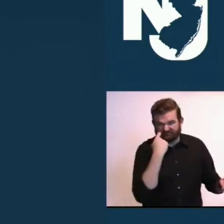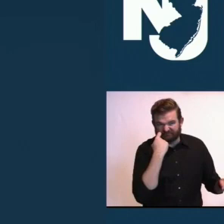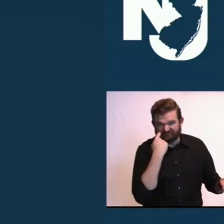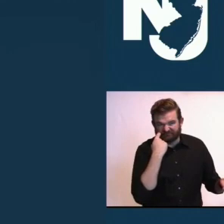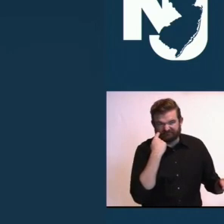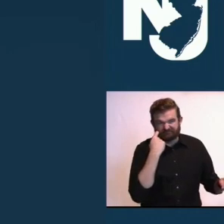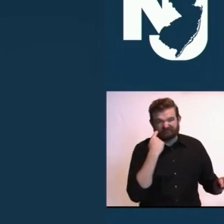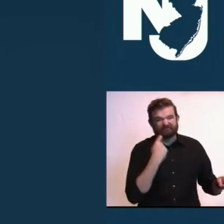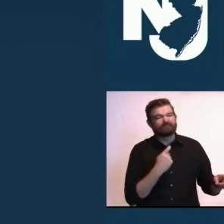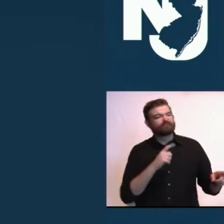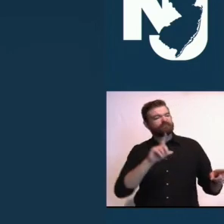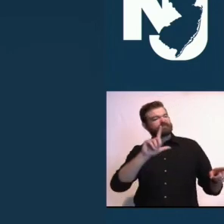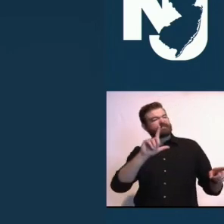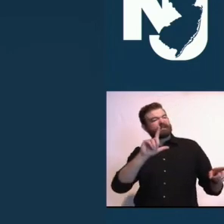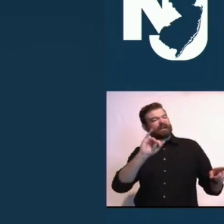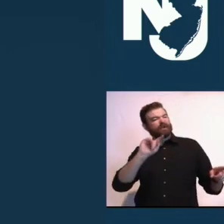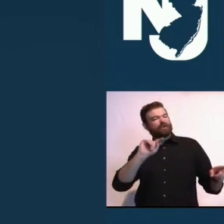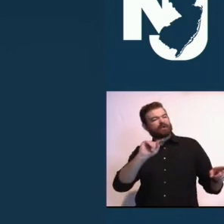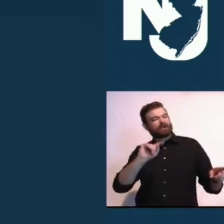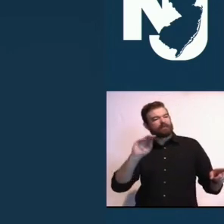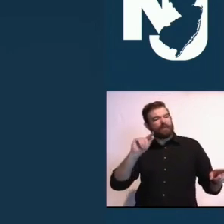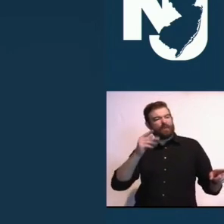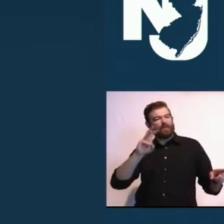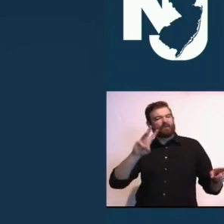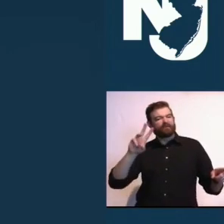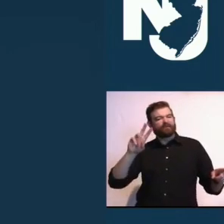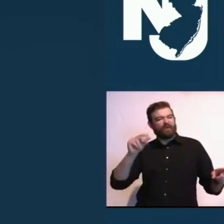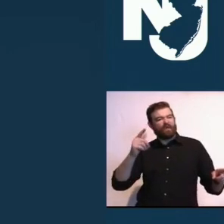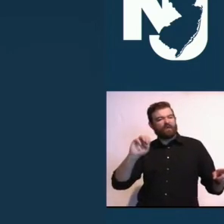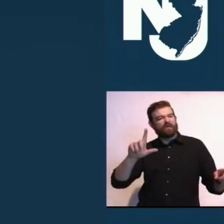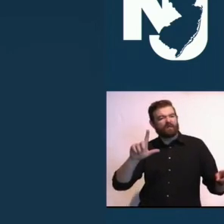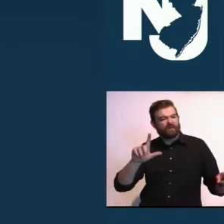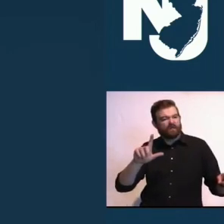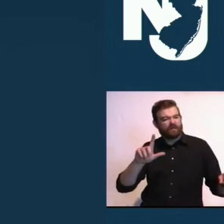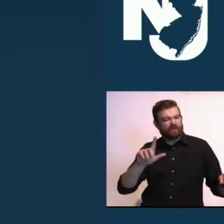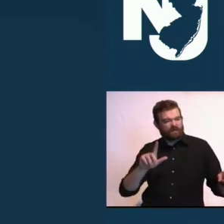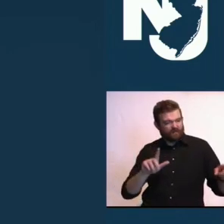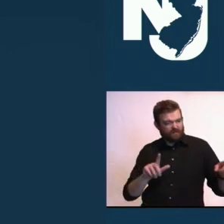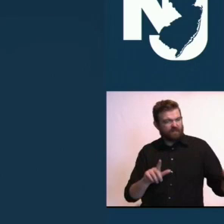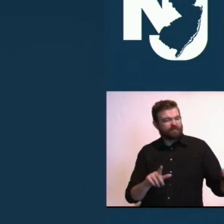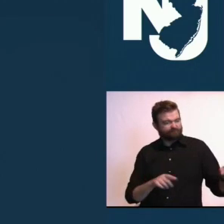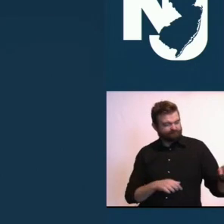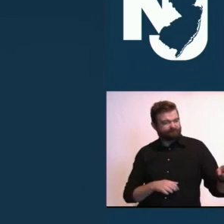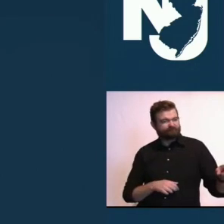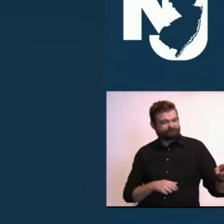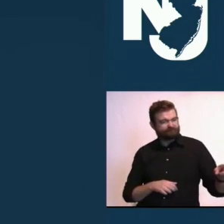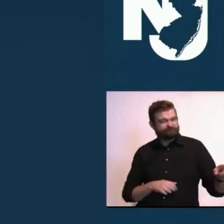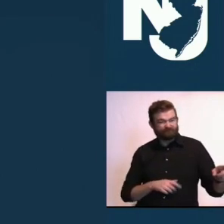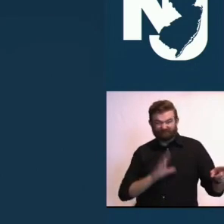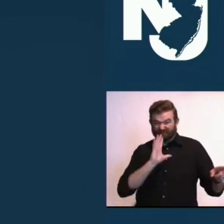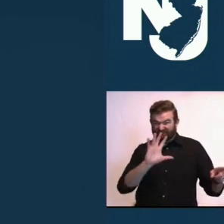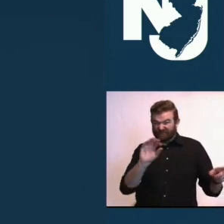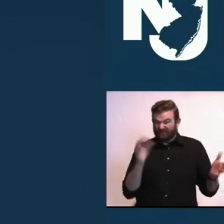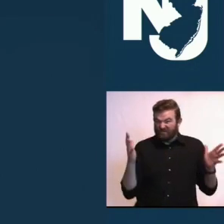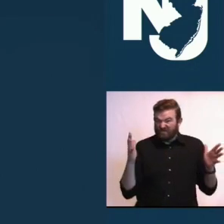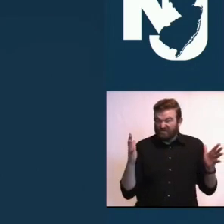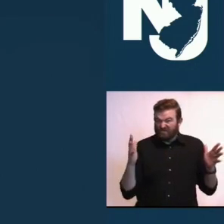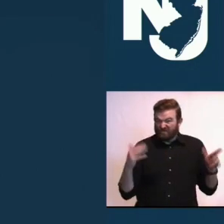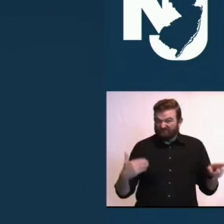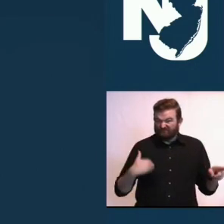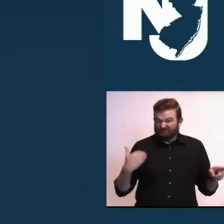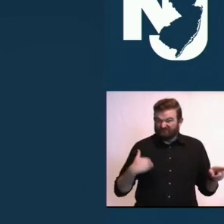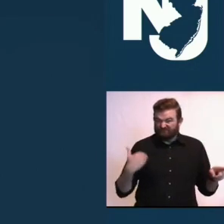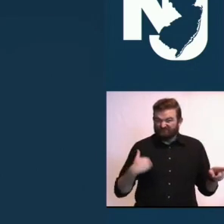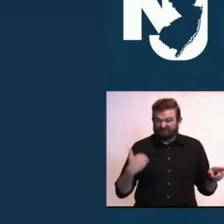lost Hudson County Sheriff's Office Lieutenant Matthew Vogel. He was just 50 years old.